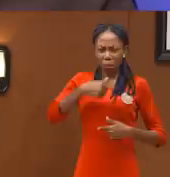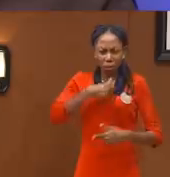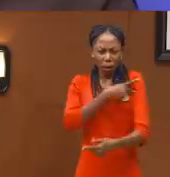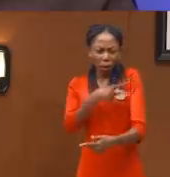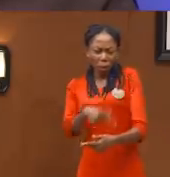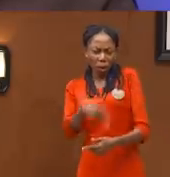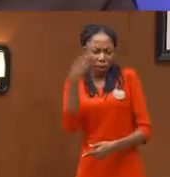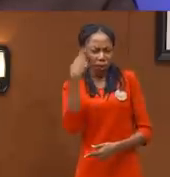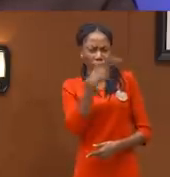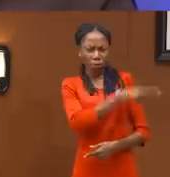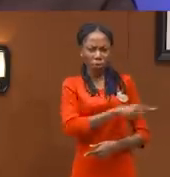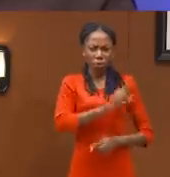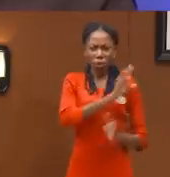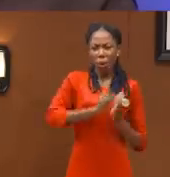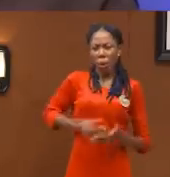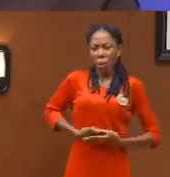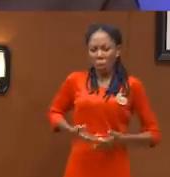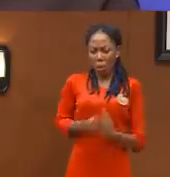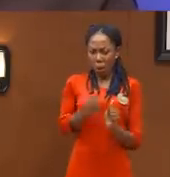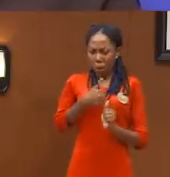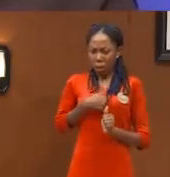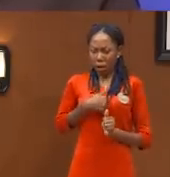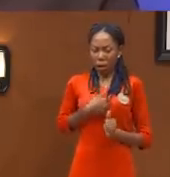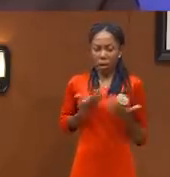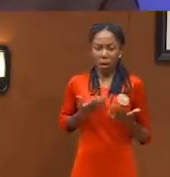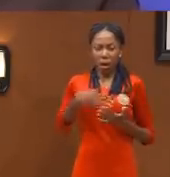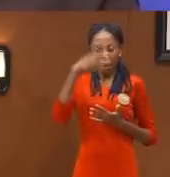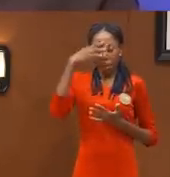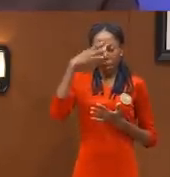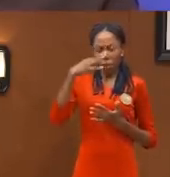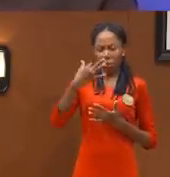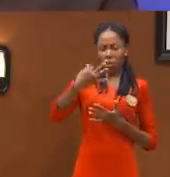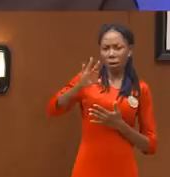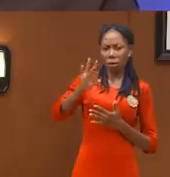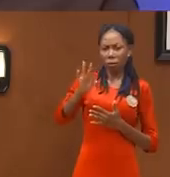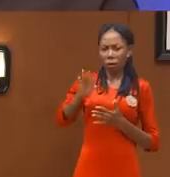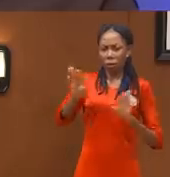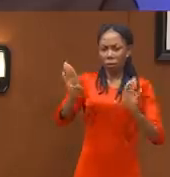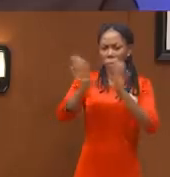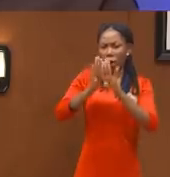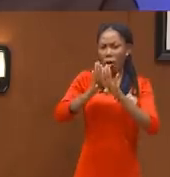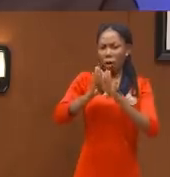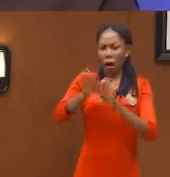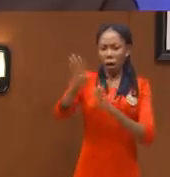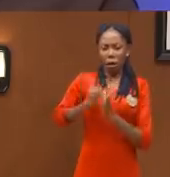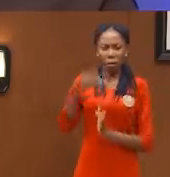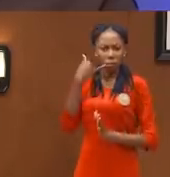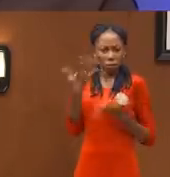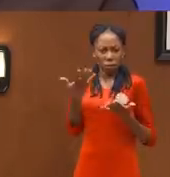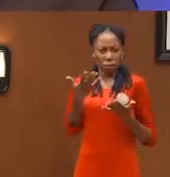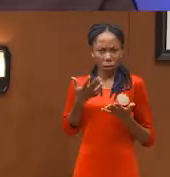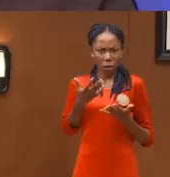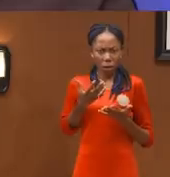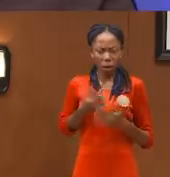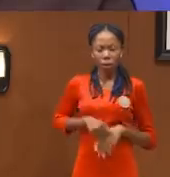anything about it. You're not saying anything. He just hung up the call and immediately he blocked me. Whenever I ask him for something like that, he'll just